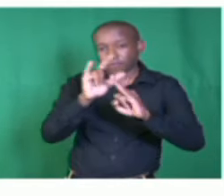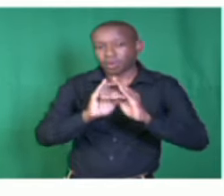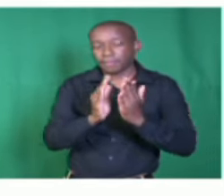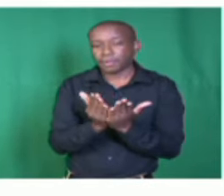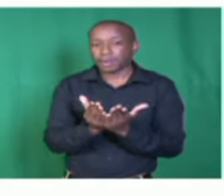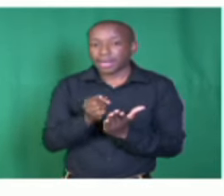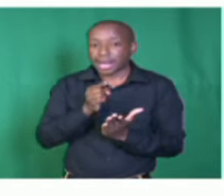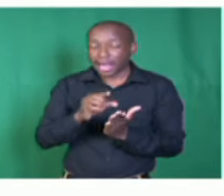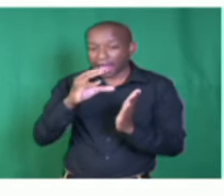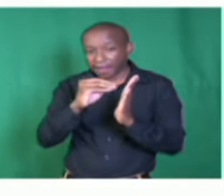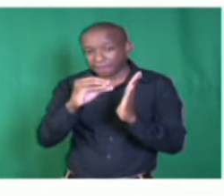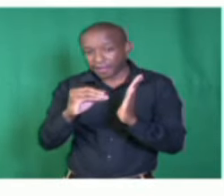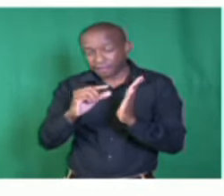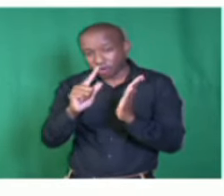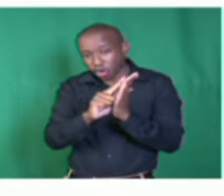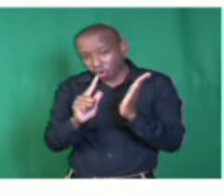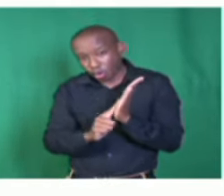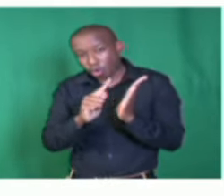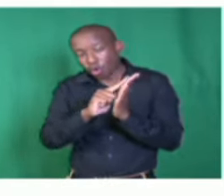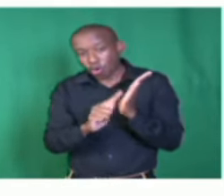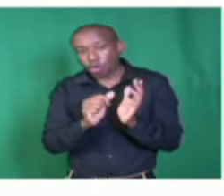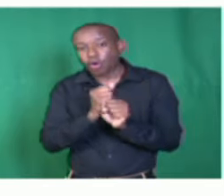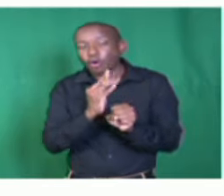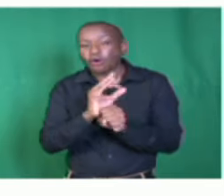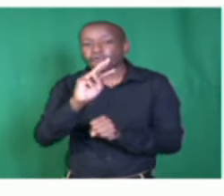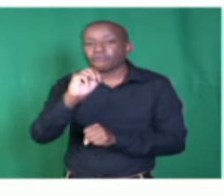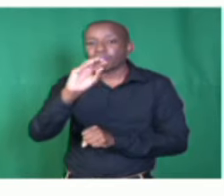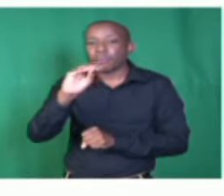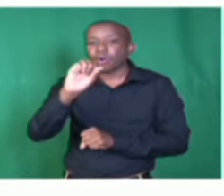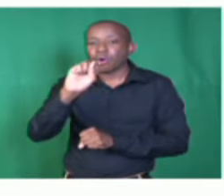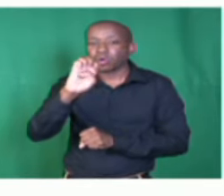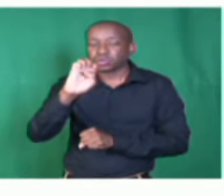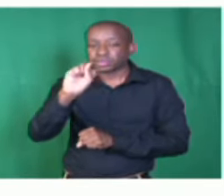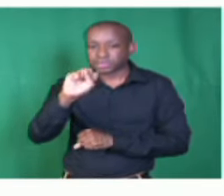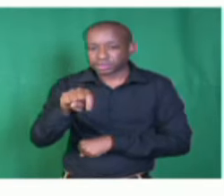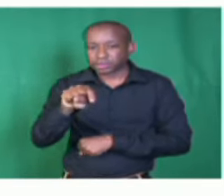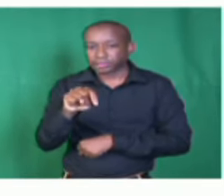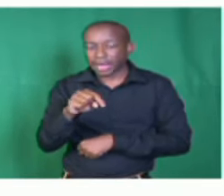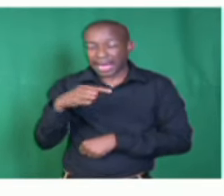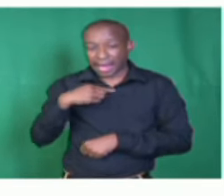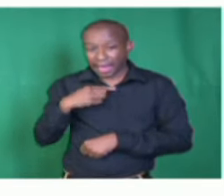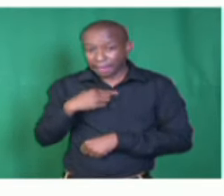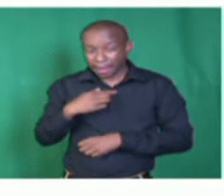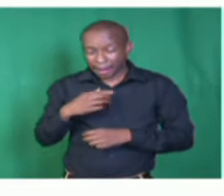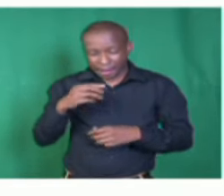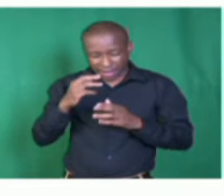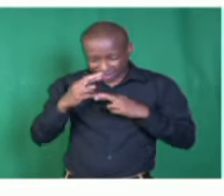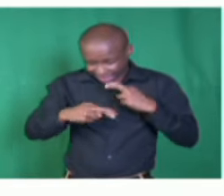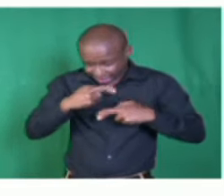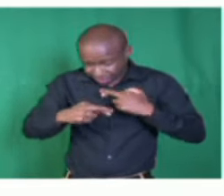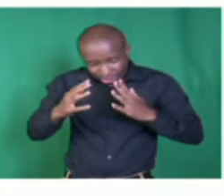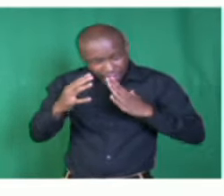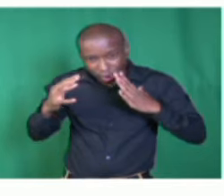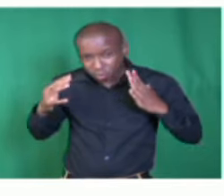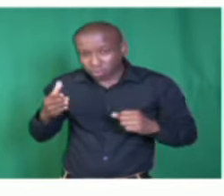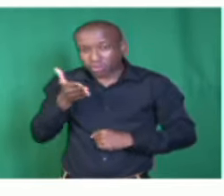They contain the law of Moses, which was more respected in the Jewish